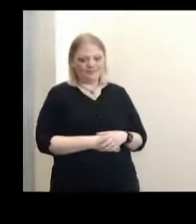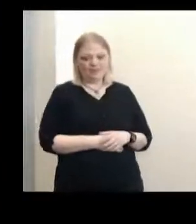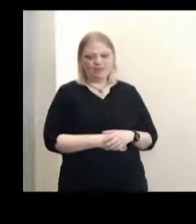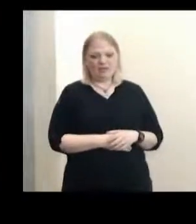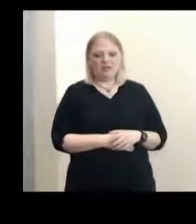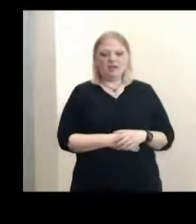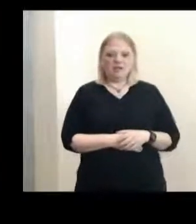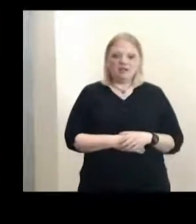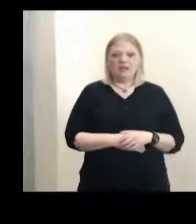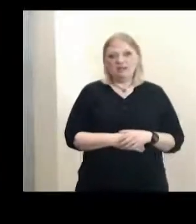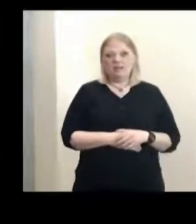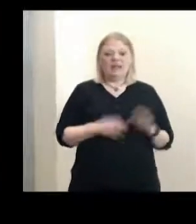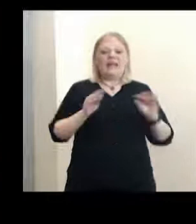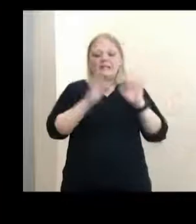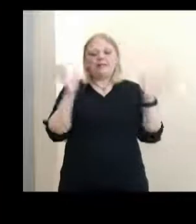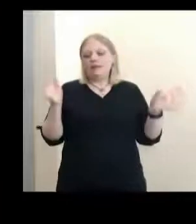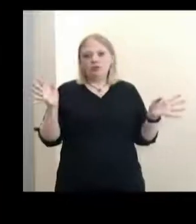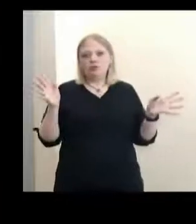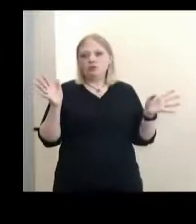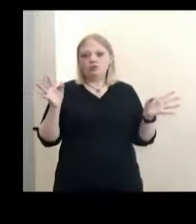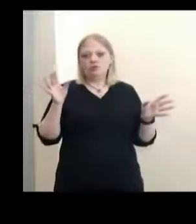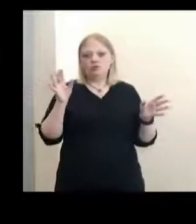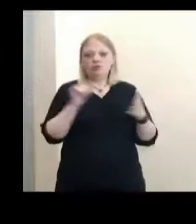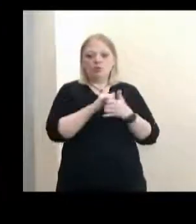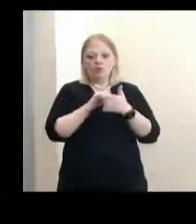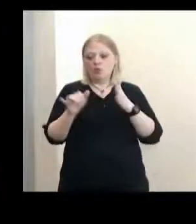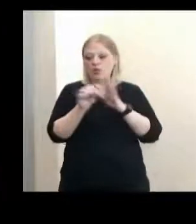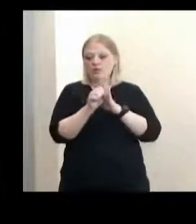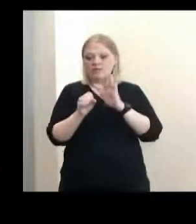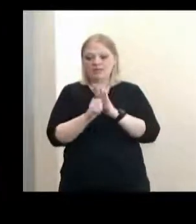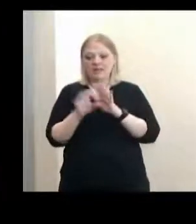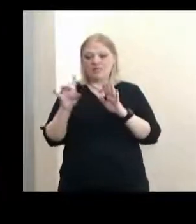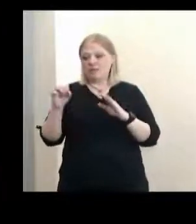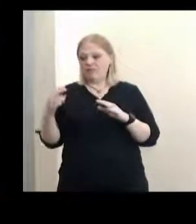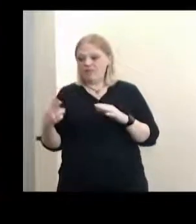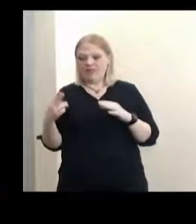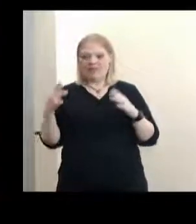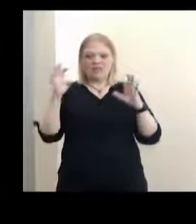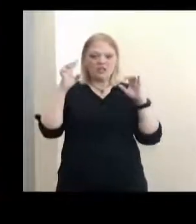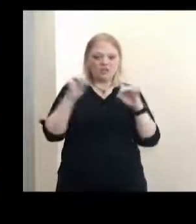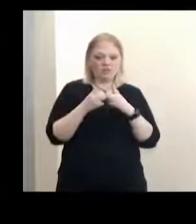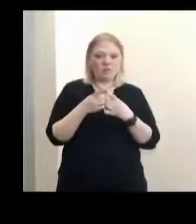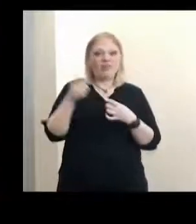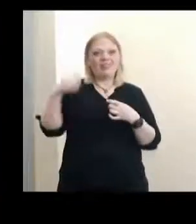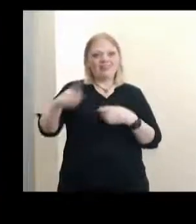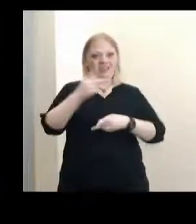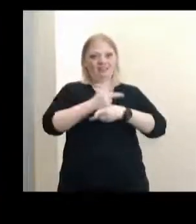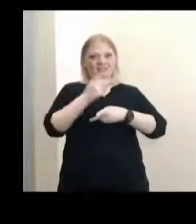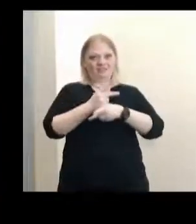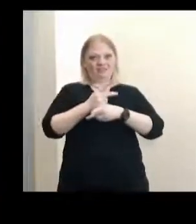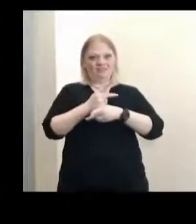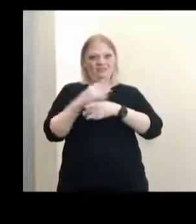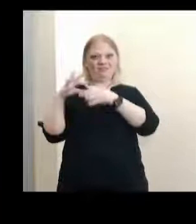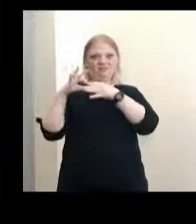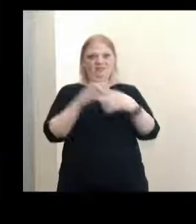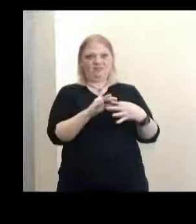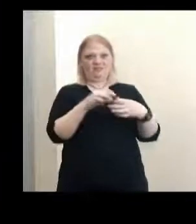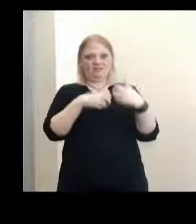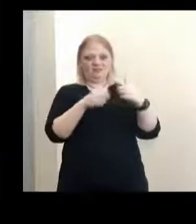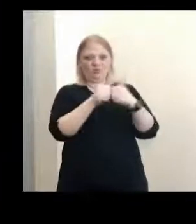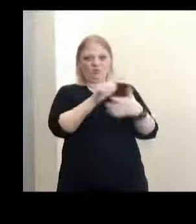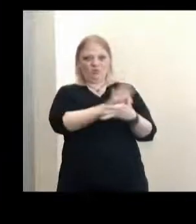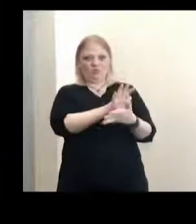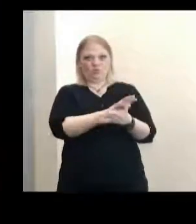It's pretty clear the New York State Department of Health and New York State Education Department are the ones that handle the issues associated with schools. The funny thing